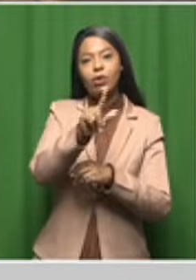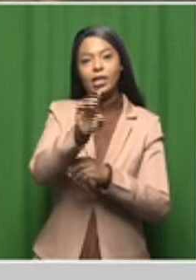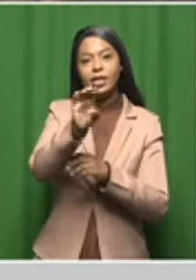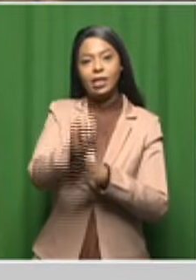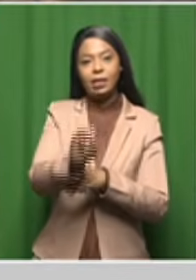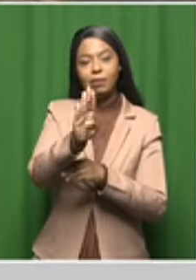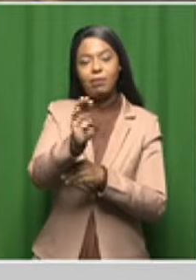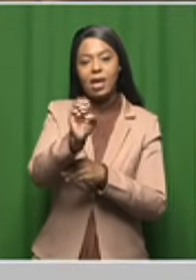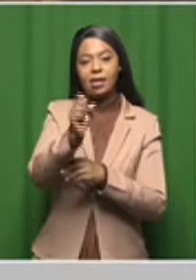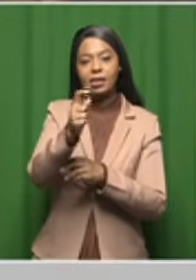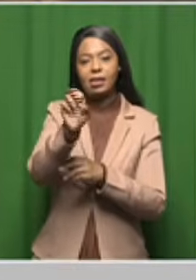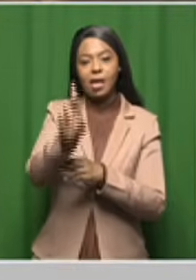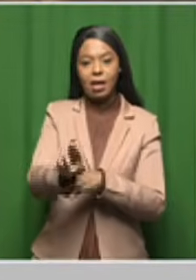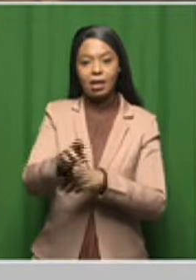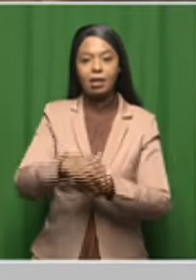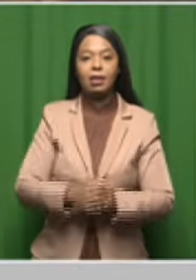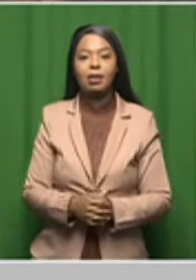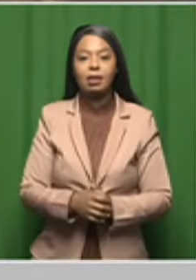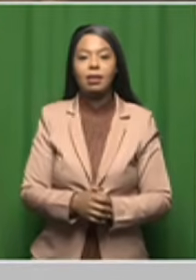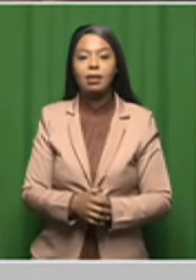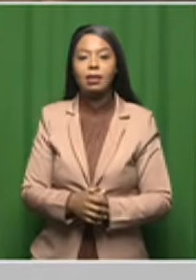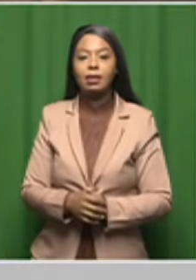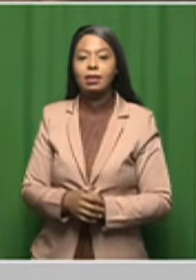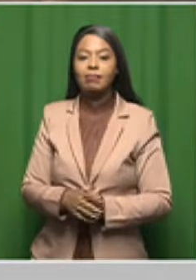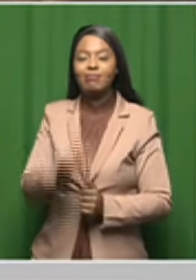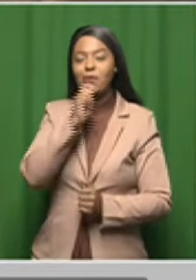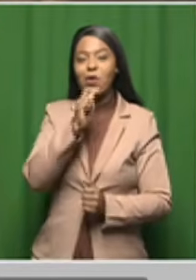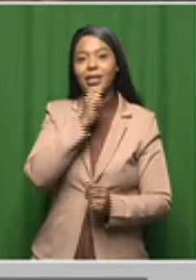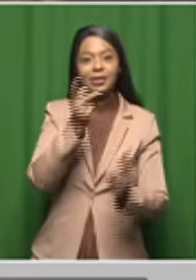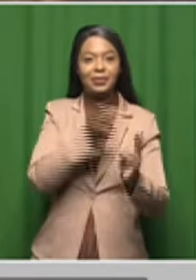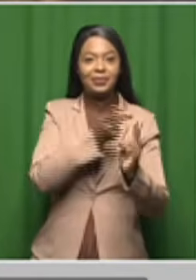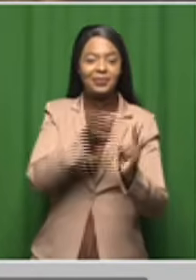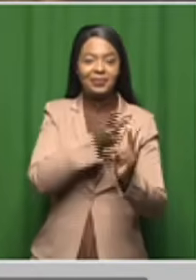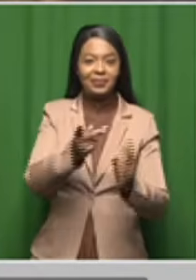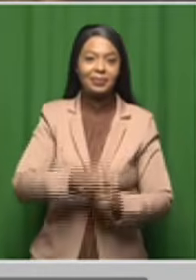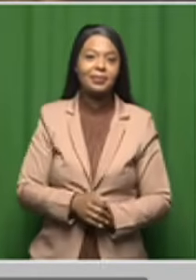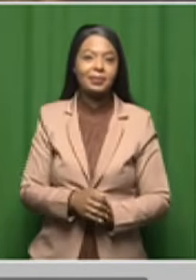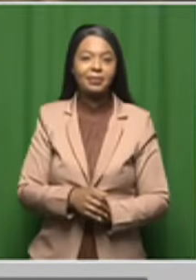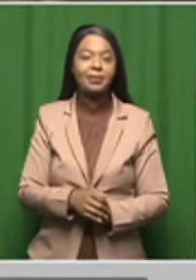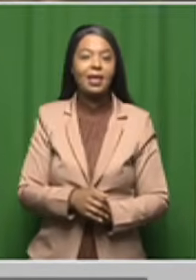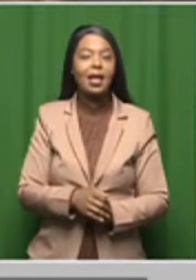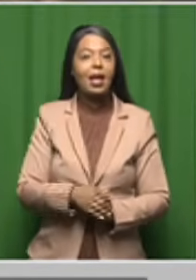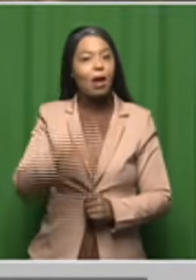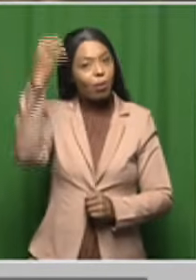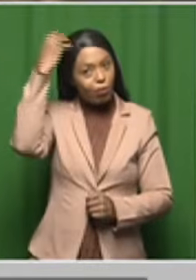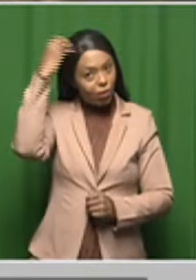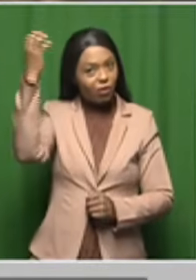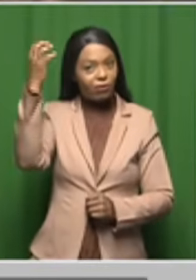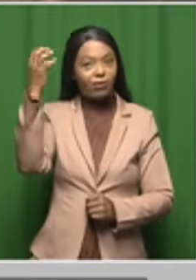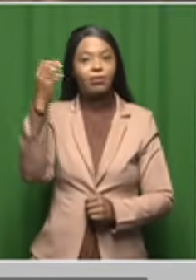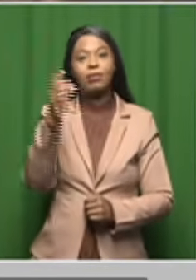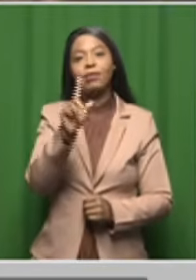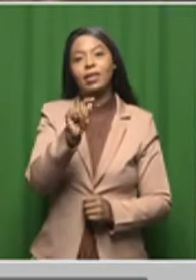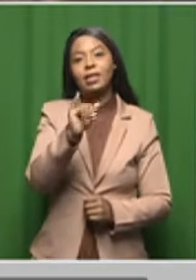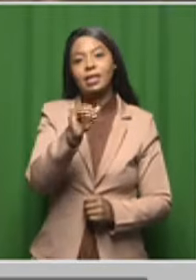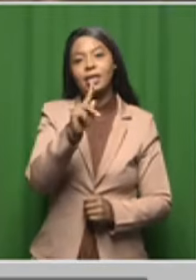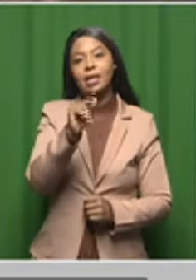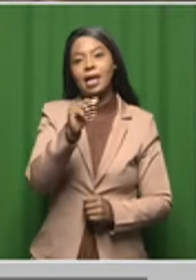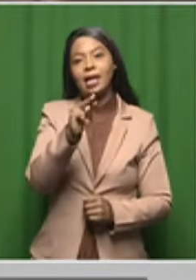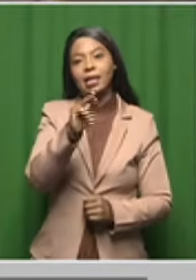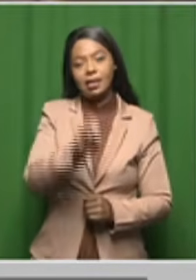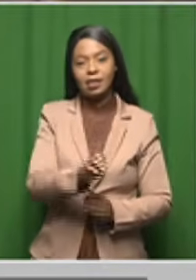hour. Morning. Good morning. Prof. Pitika, I'm going to start with you. Just given the powerful themes